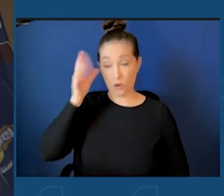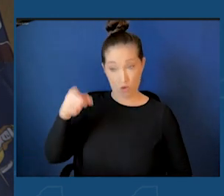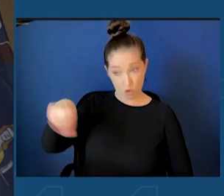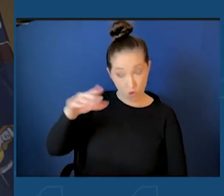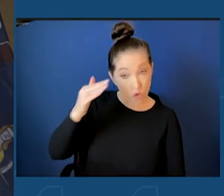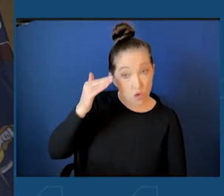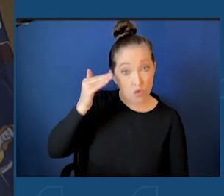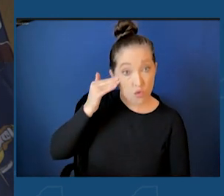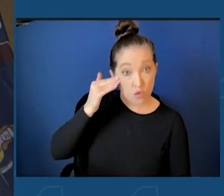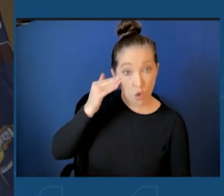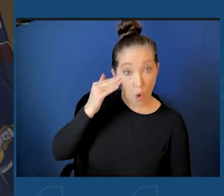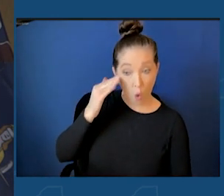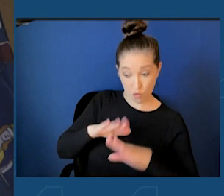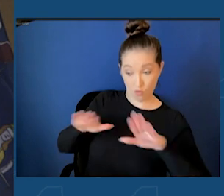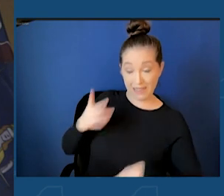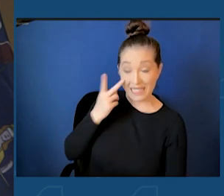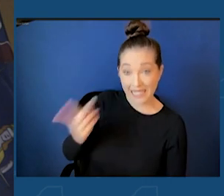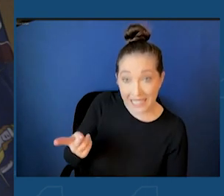they're talking to?